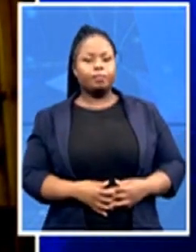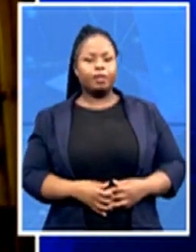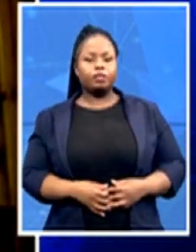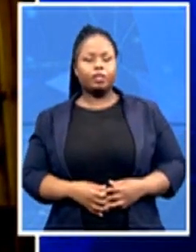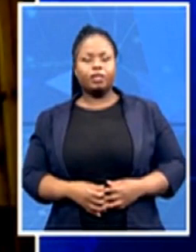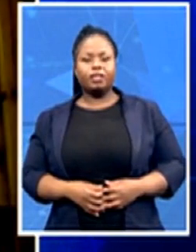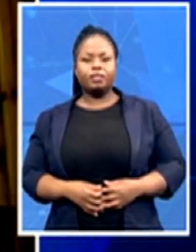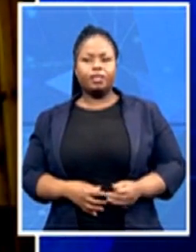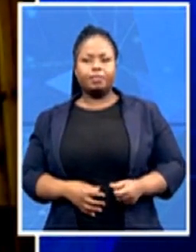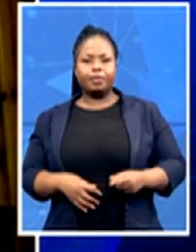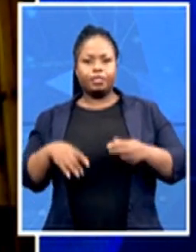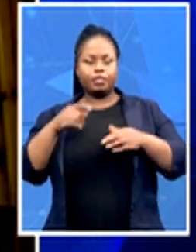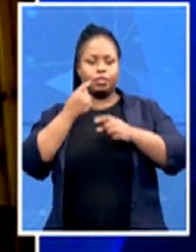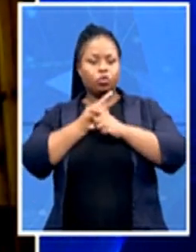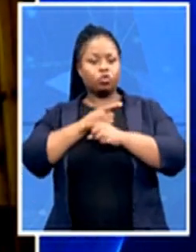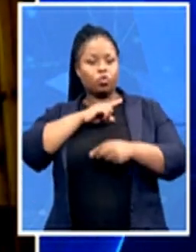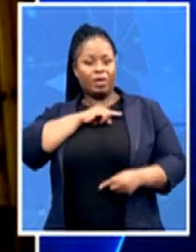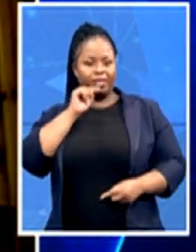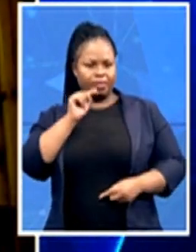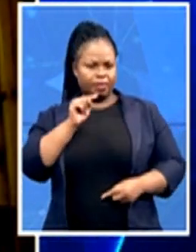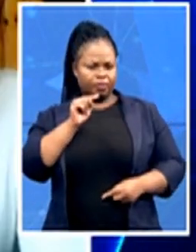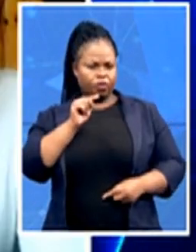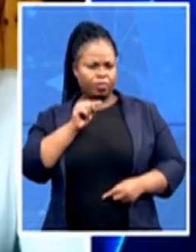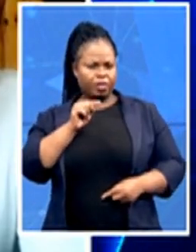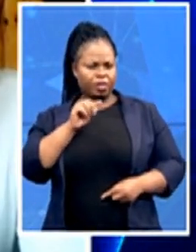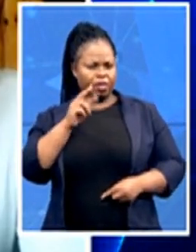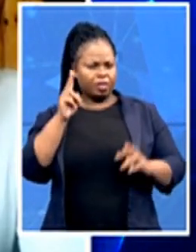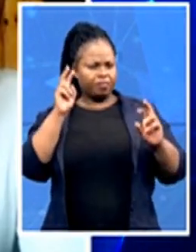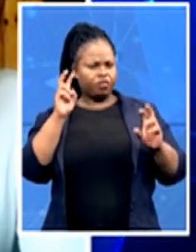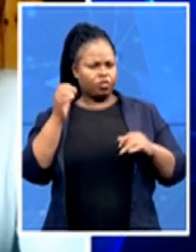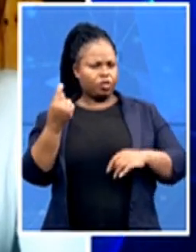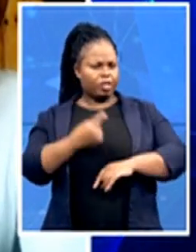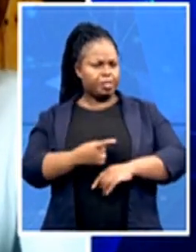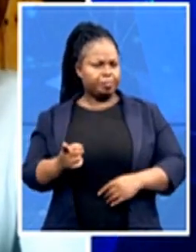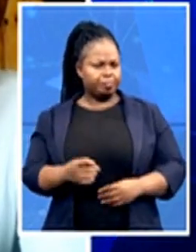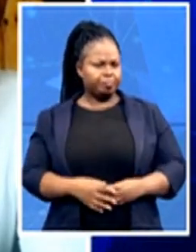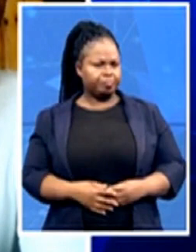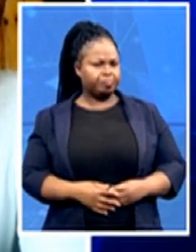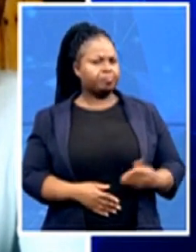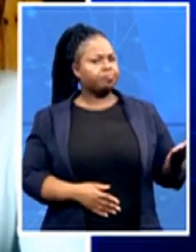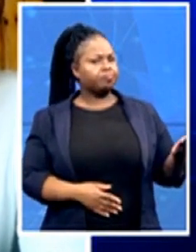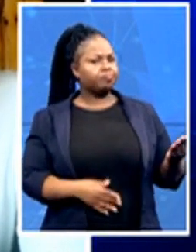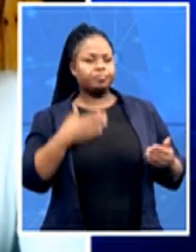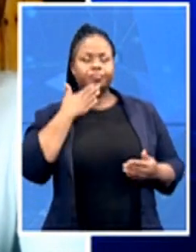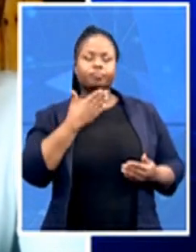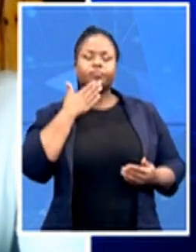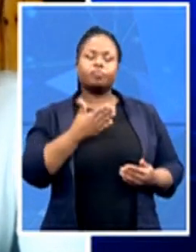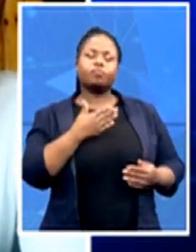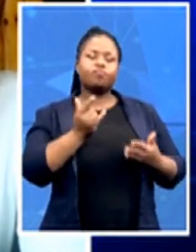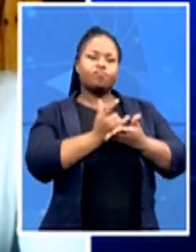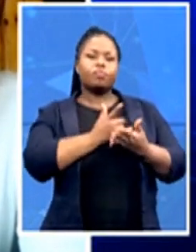that's a matter for another day. But thank you so much for talking to us today, and we